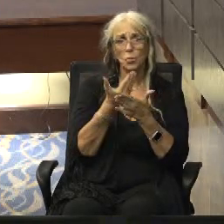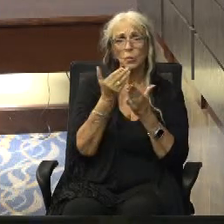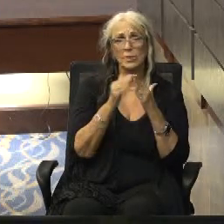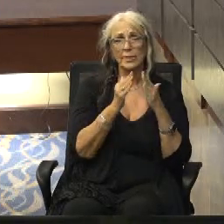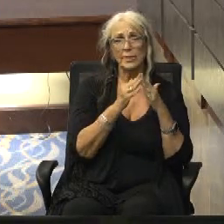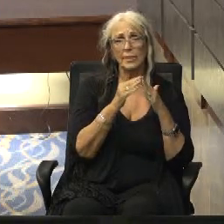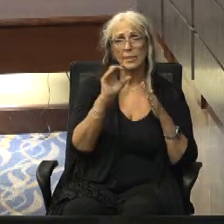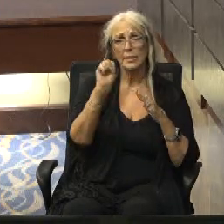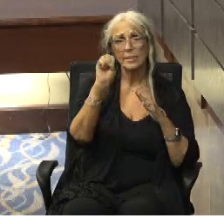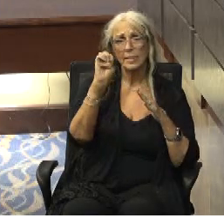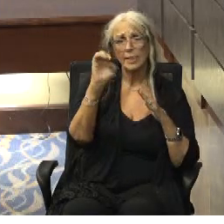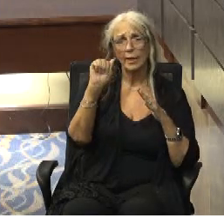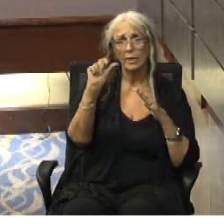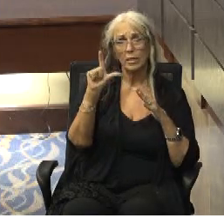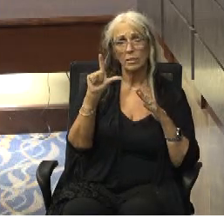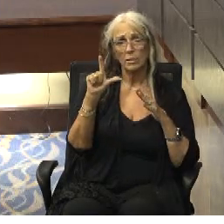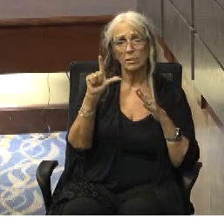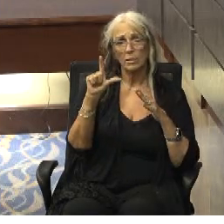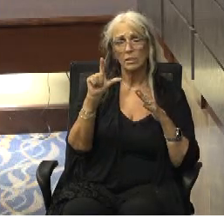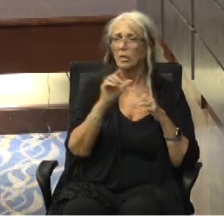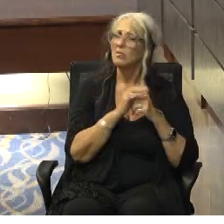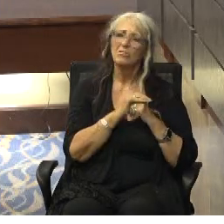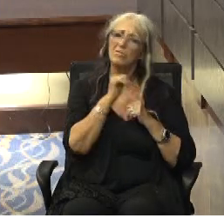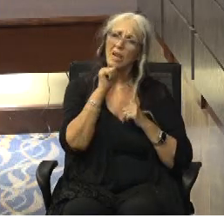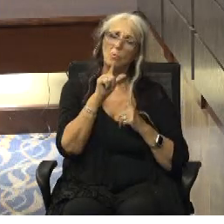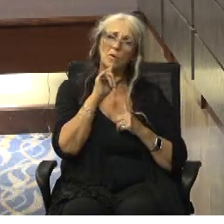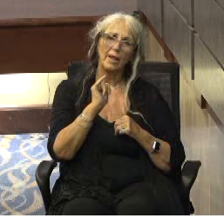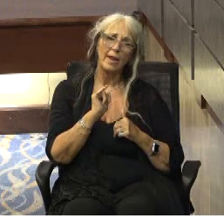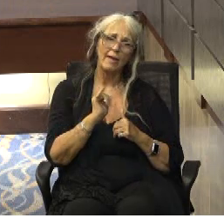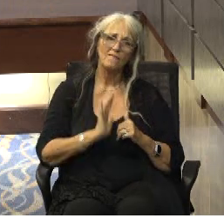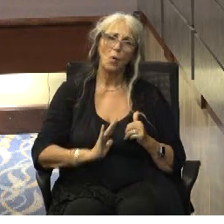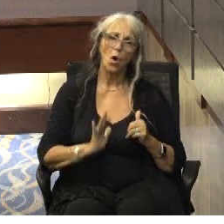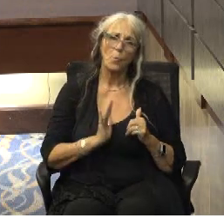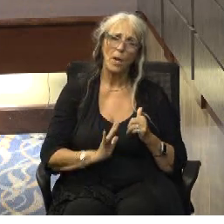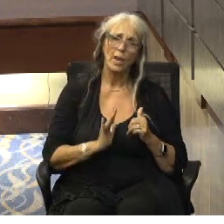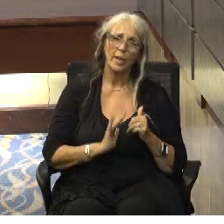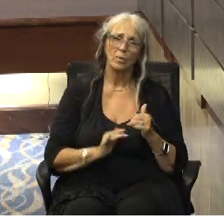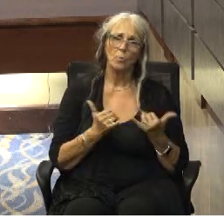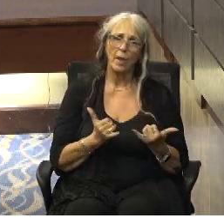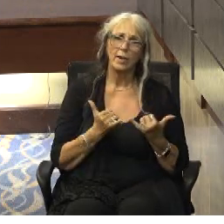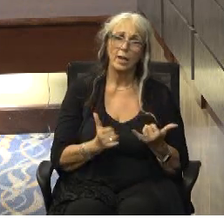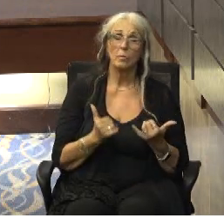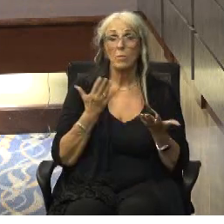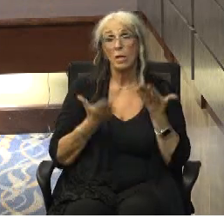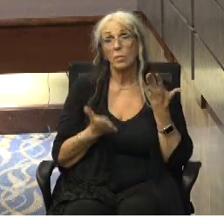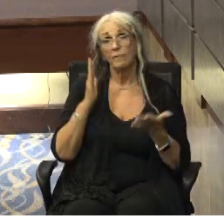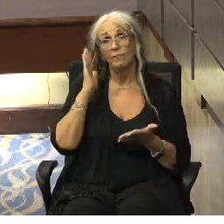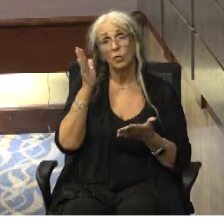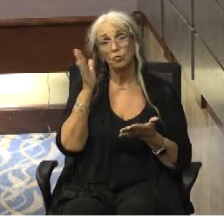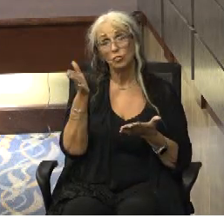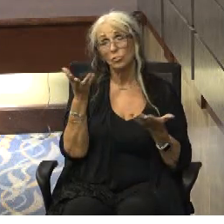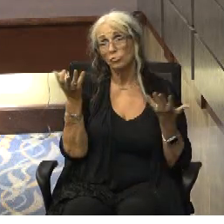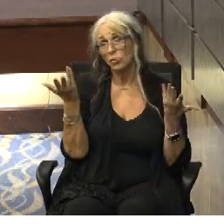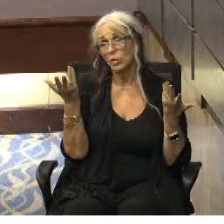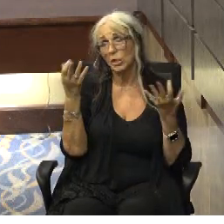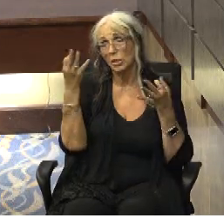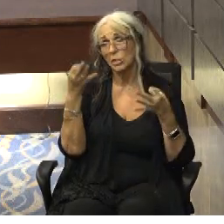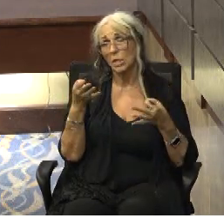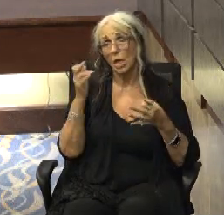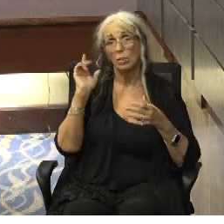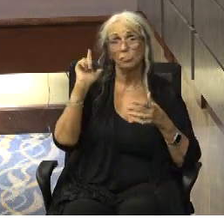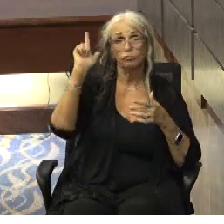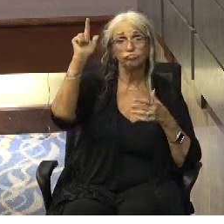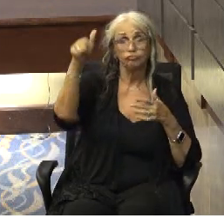to use as formal Probably symbolism? not formally at this point in time. Potentially, I think we could kind of cross that bridge. We have